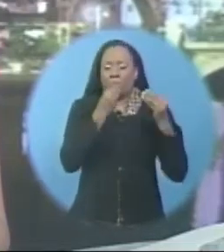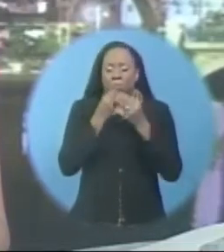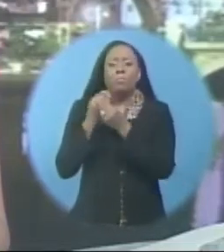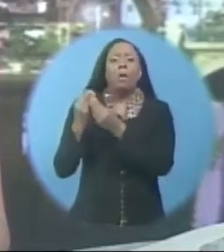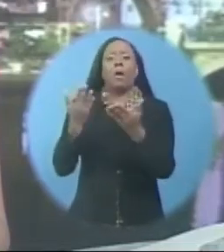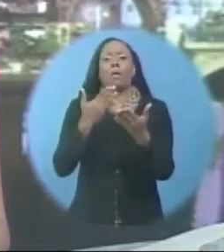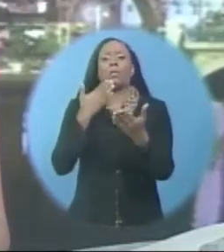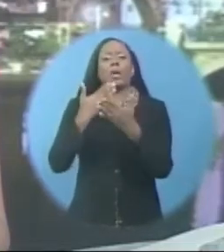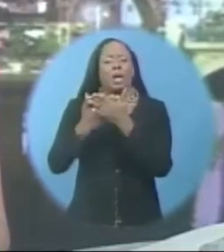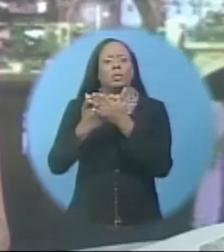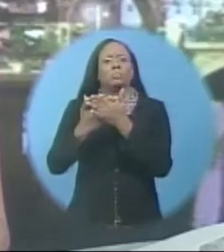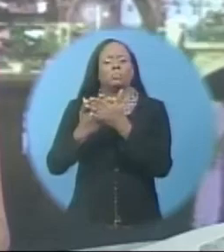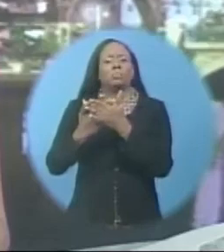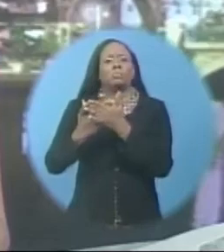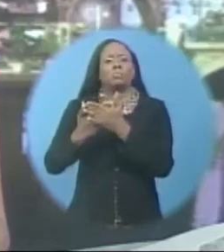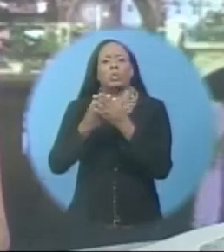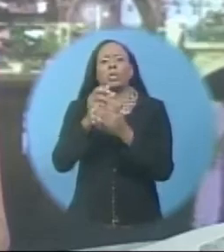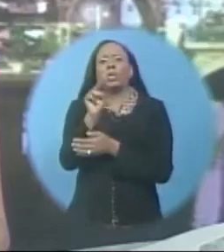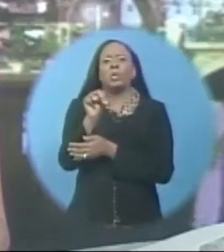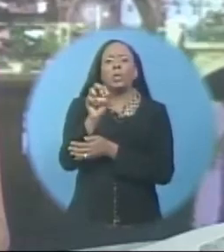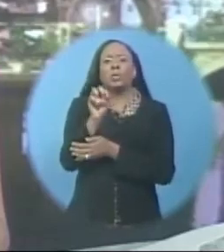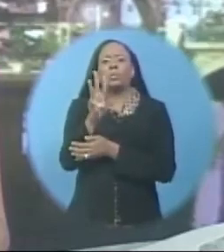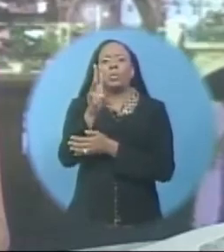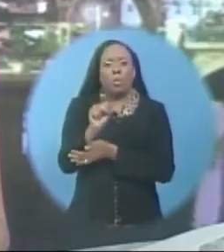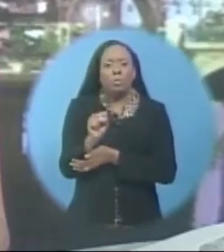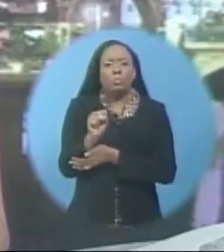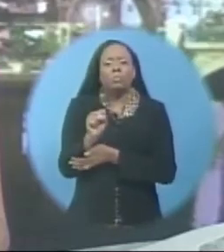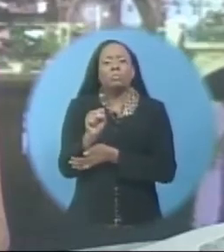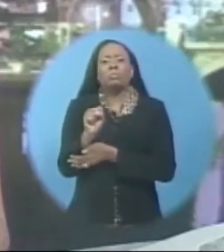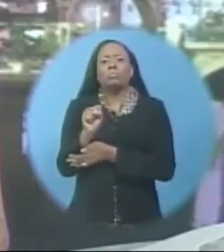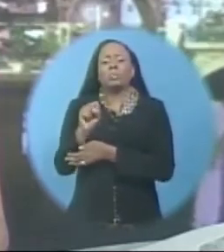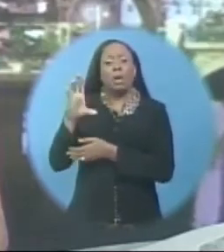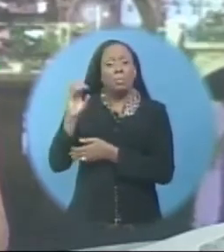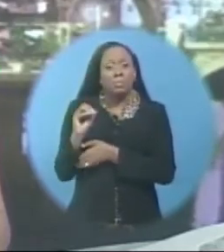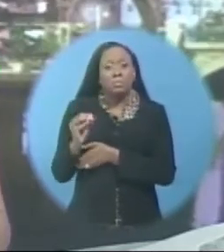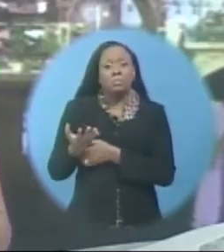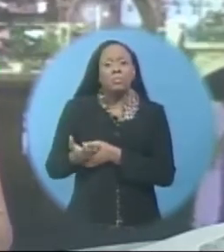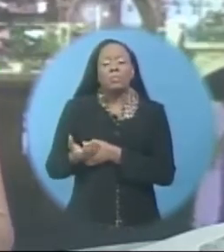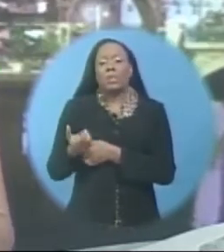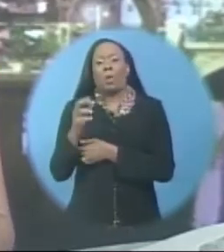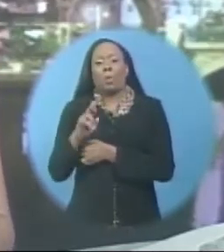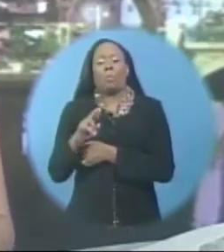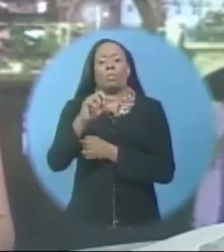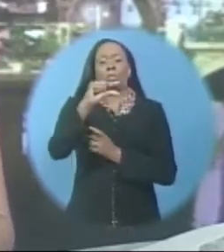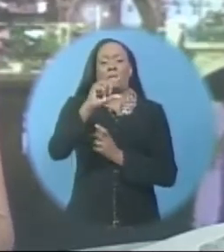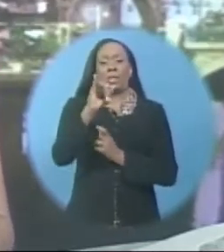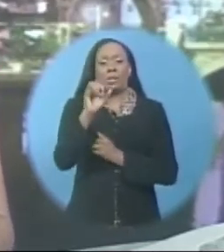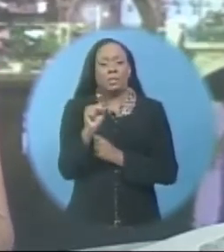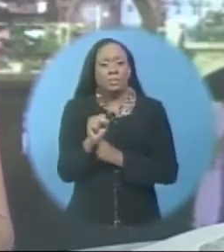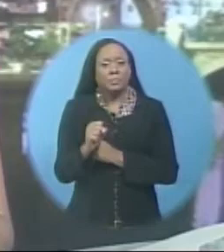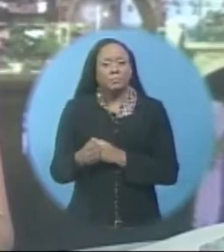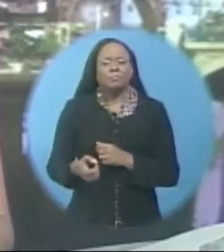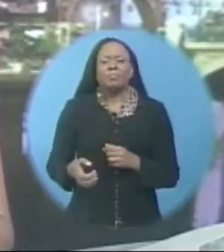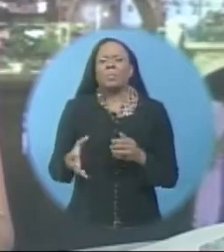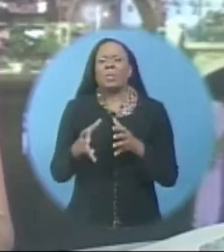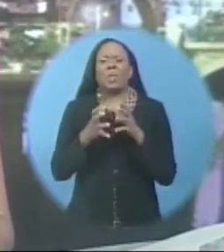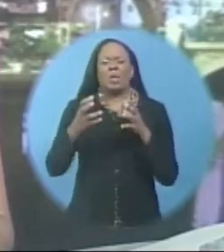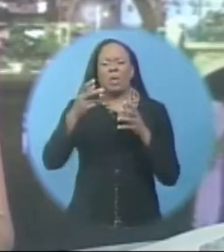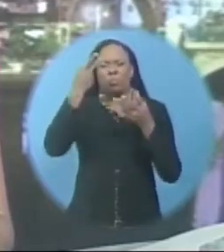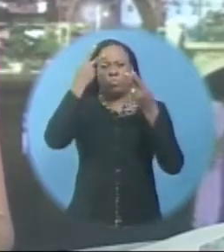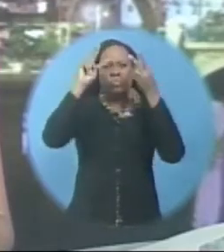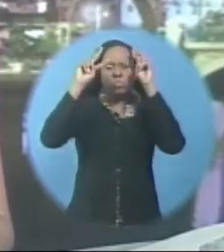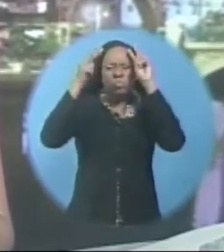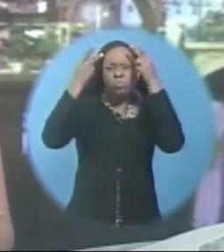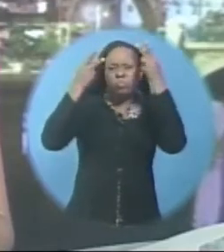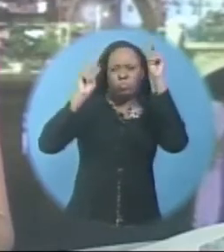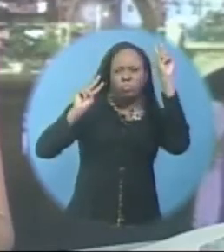step includes sending information to creditable news agencies or the Government Information Service. He says a lot